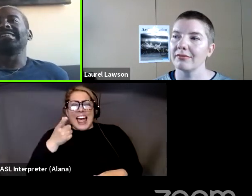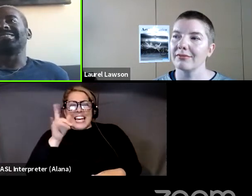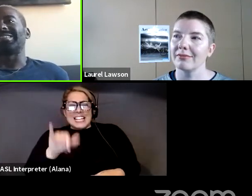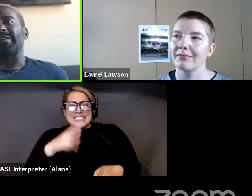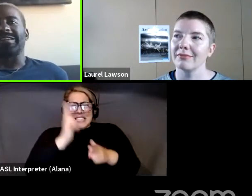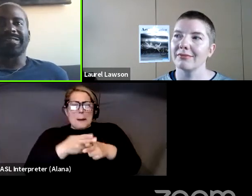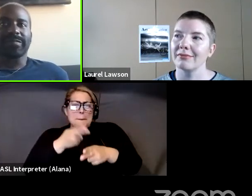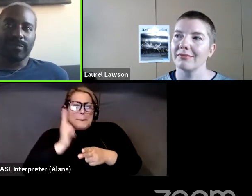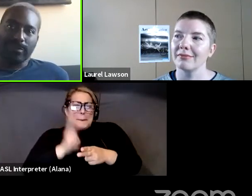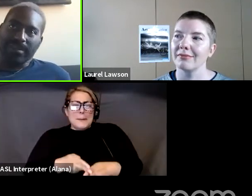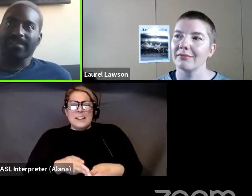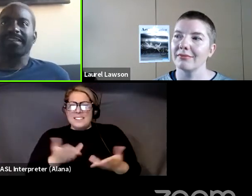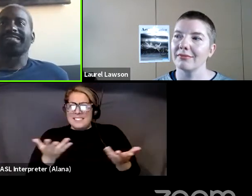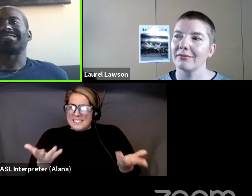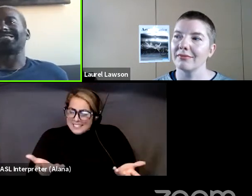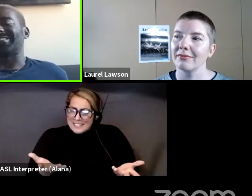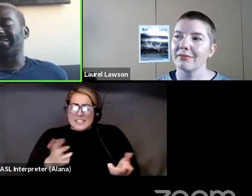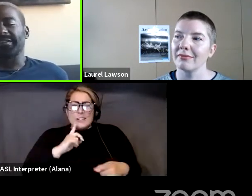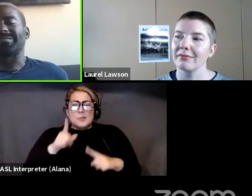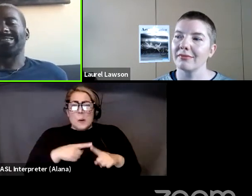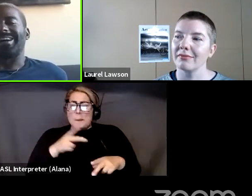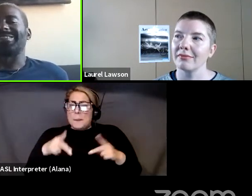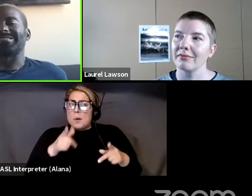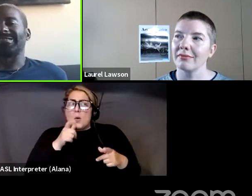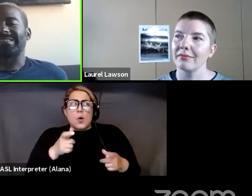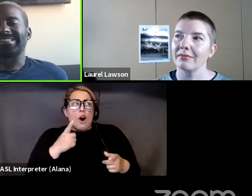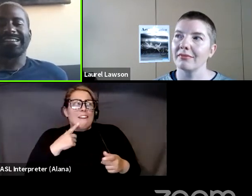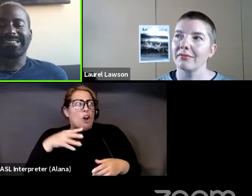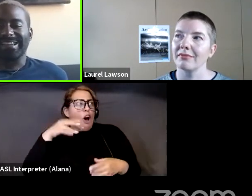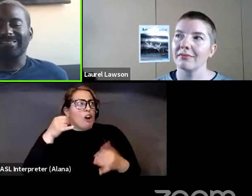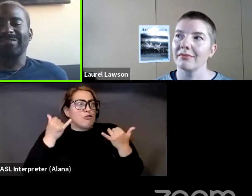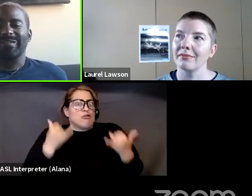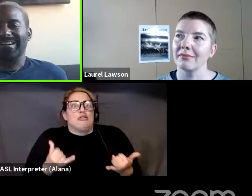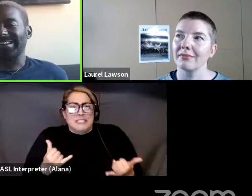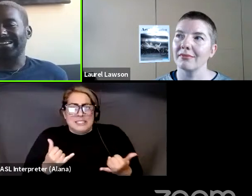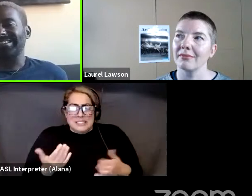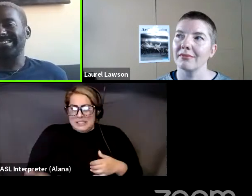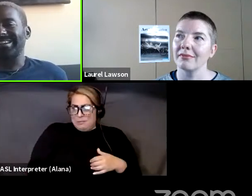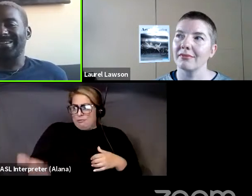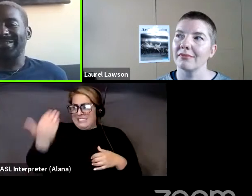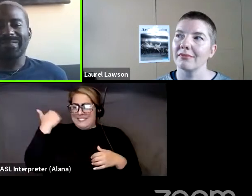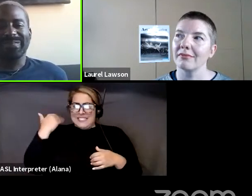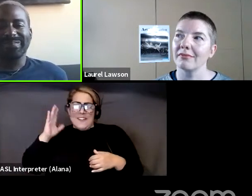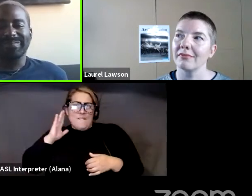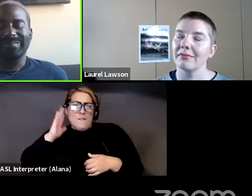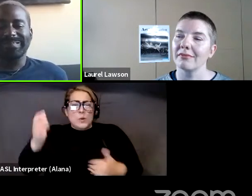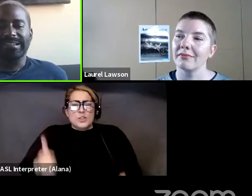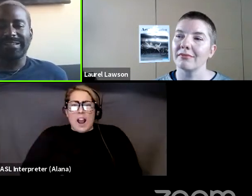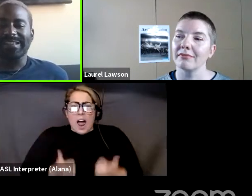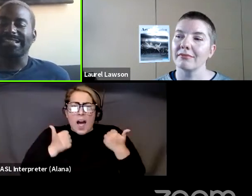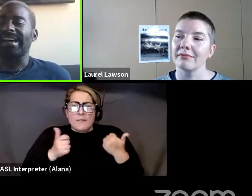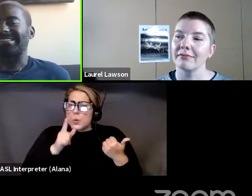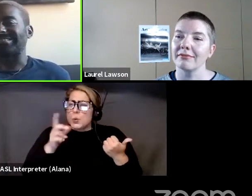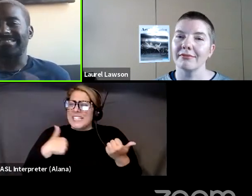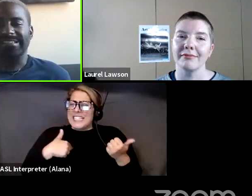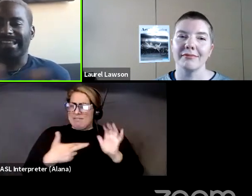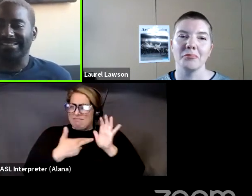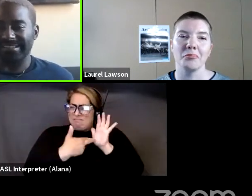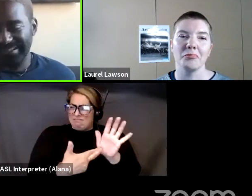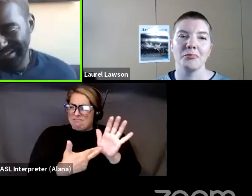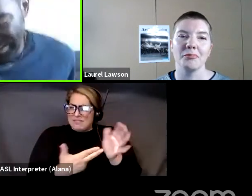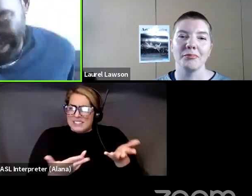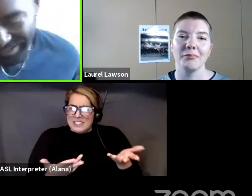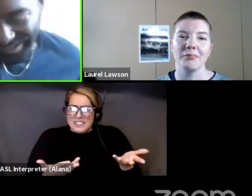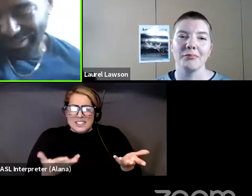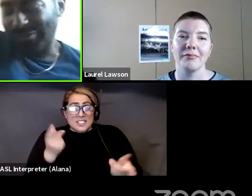contemporary, current, previous, and future lives that we like stand for. Because that, as